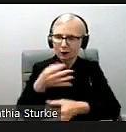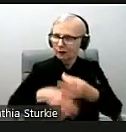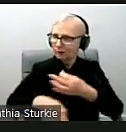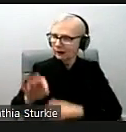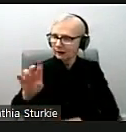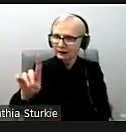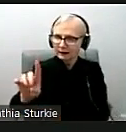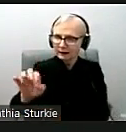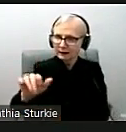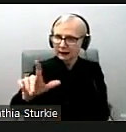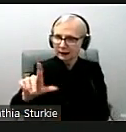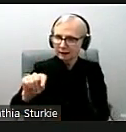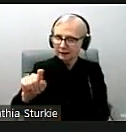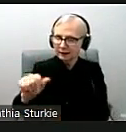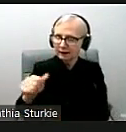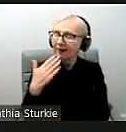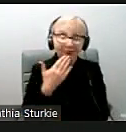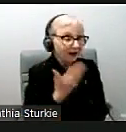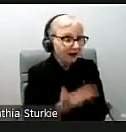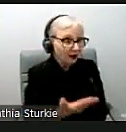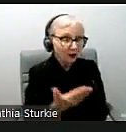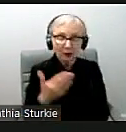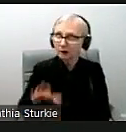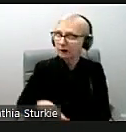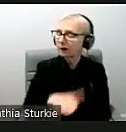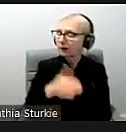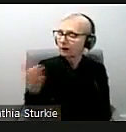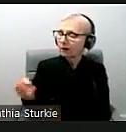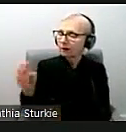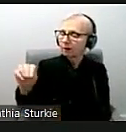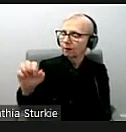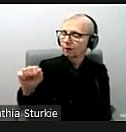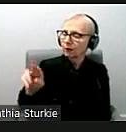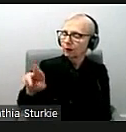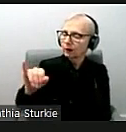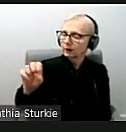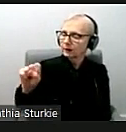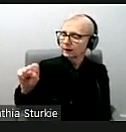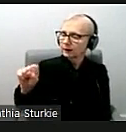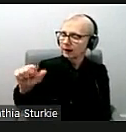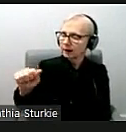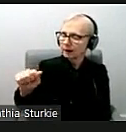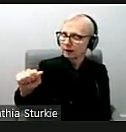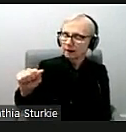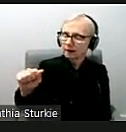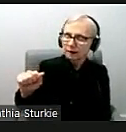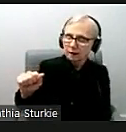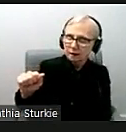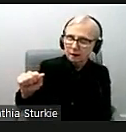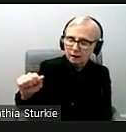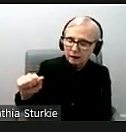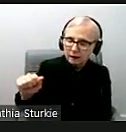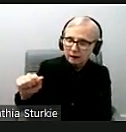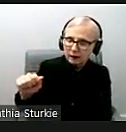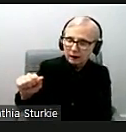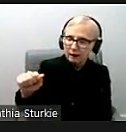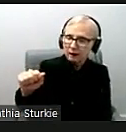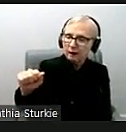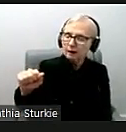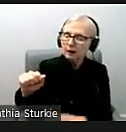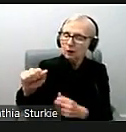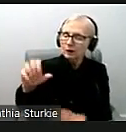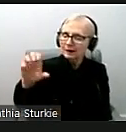you very much. Okay, let's go to Marissa Armas. Marissa, go ahead. Hi, Marissa Armas here